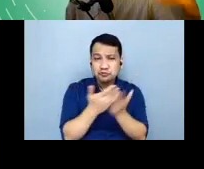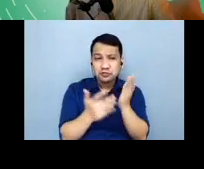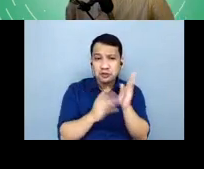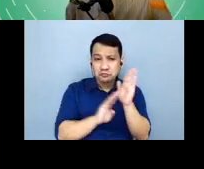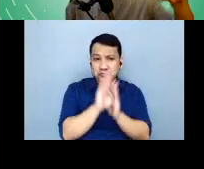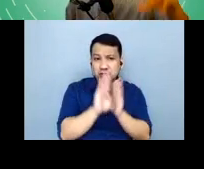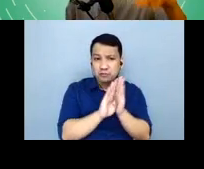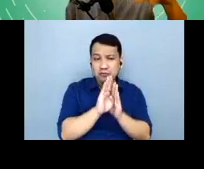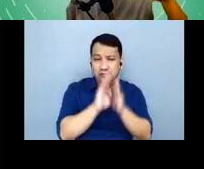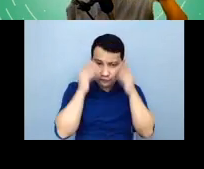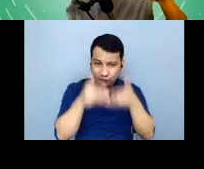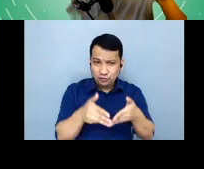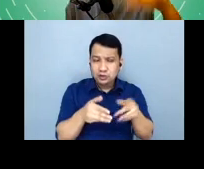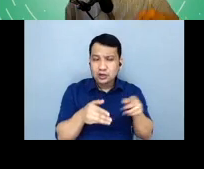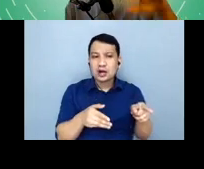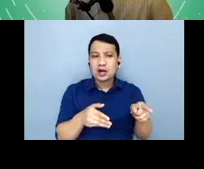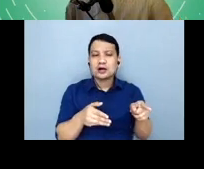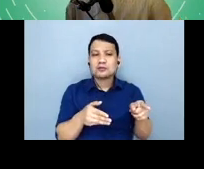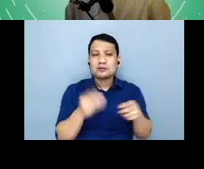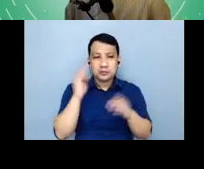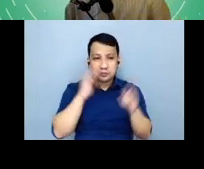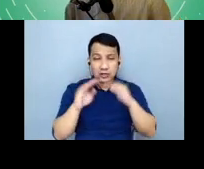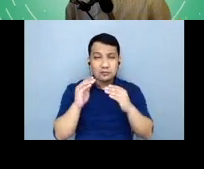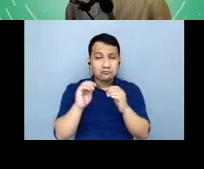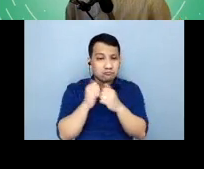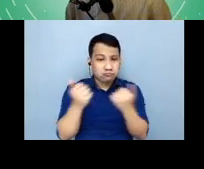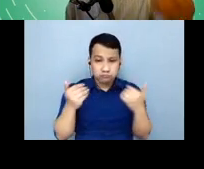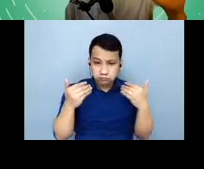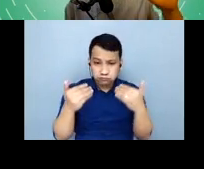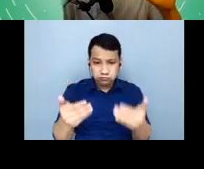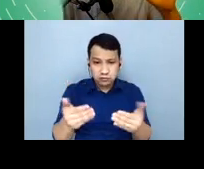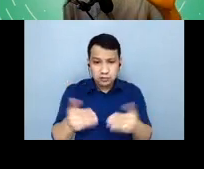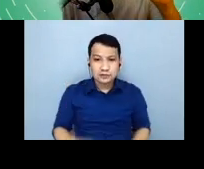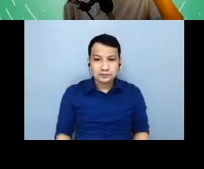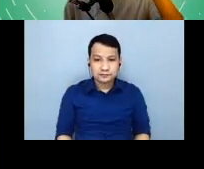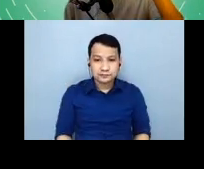that address these problems of sustainability.